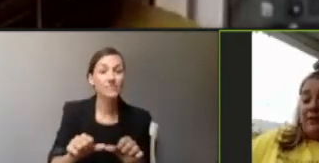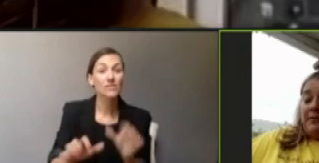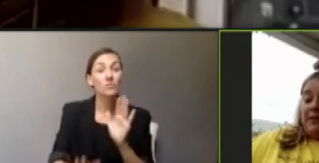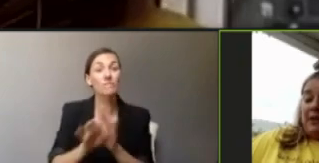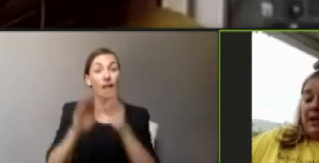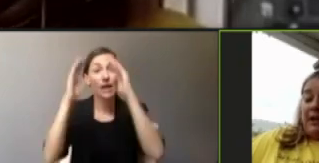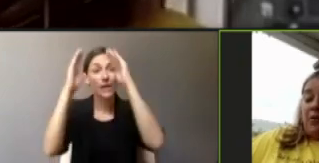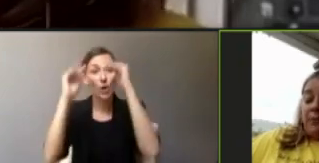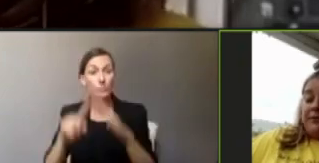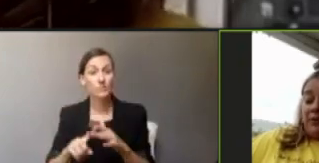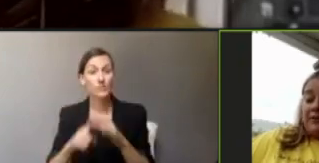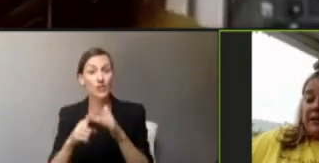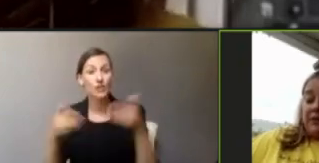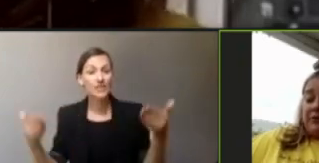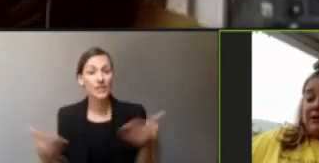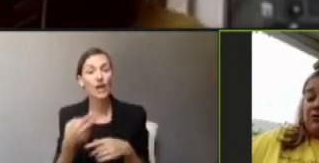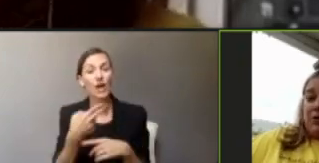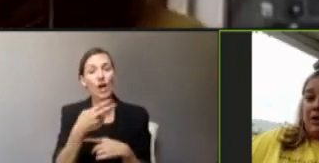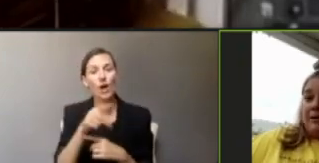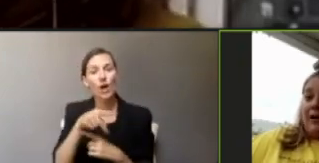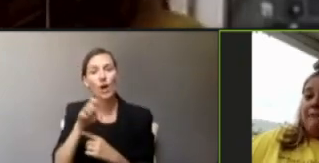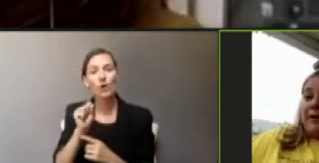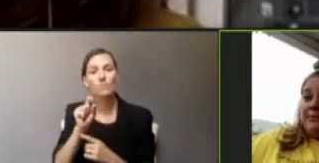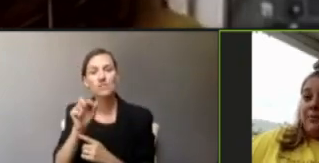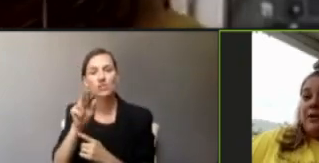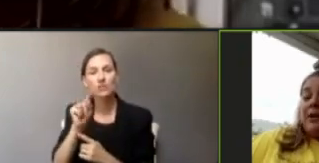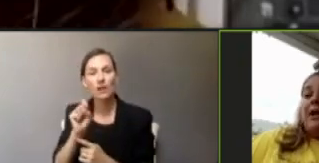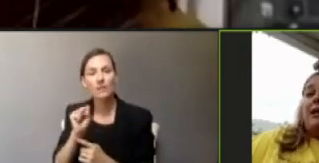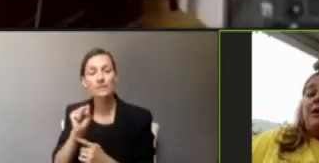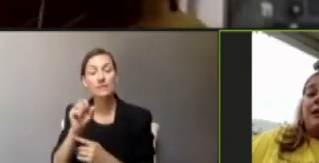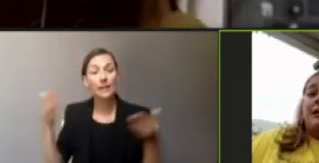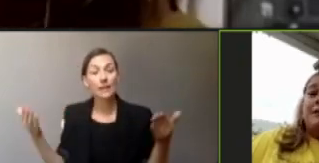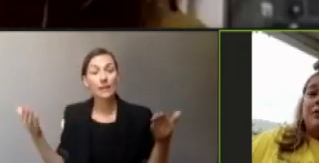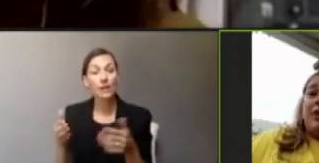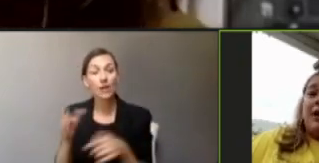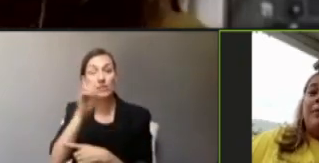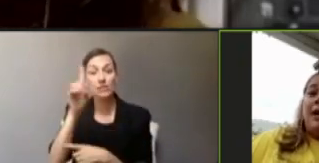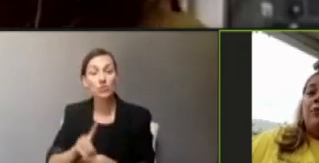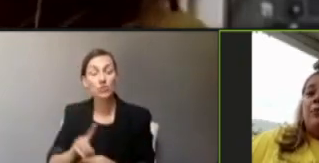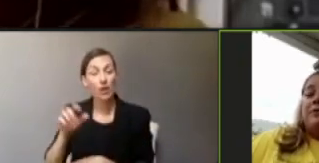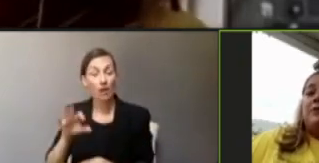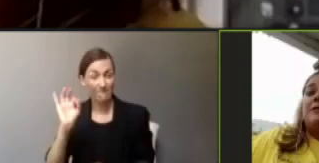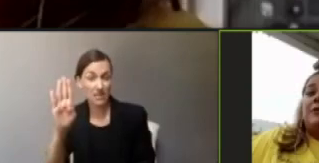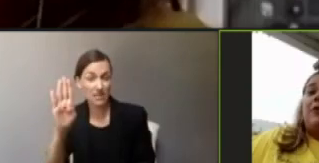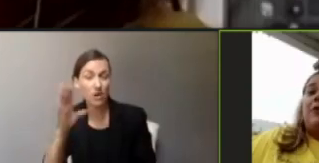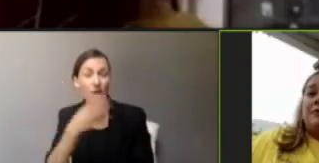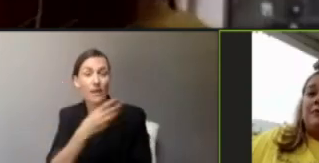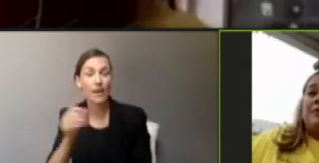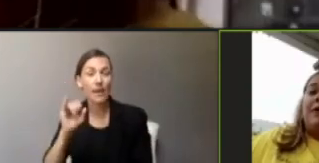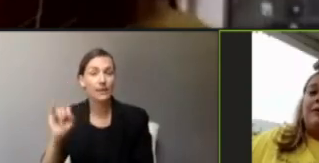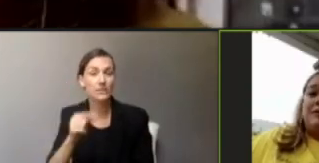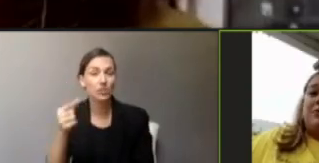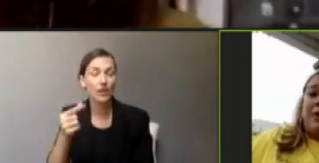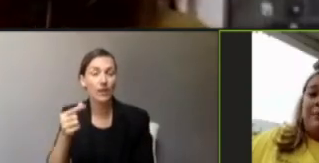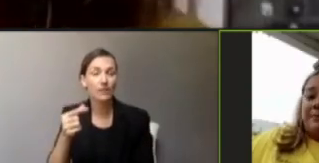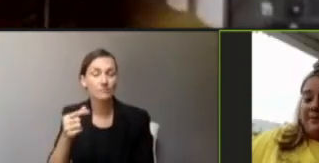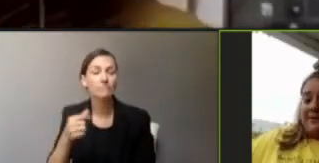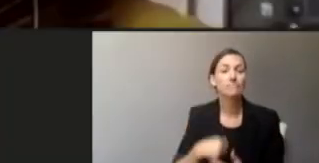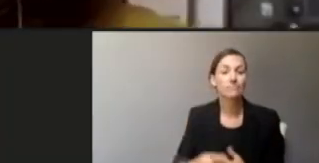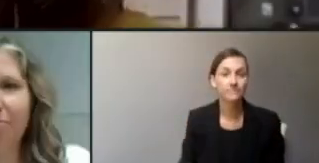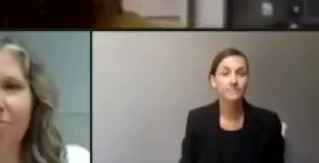at Hope Starts Here Detroit on Facebook, and on Instagram at Hope Starts Here, also on